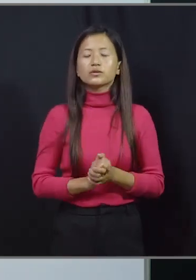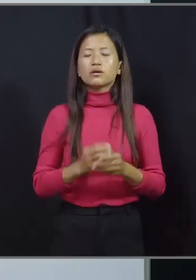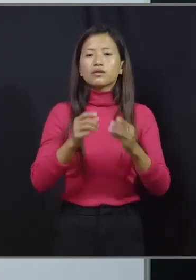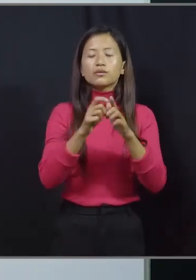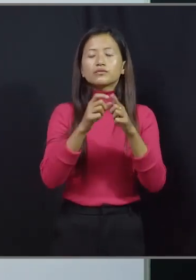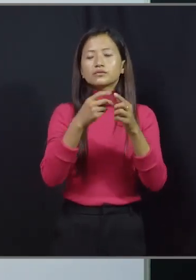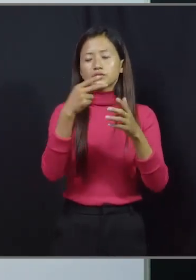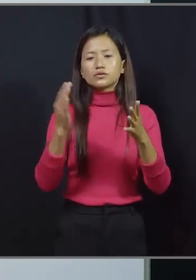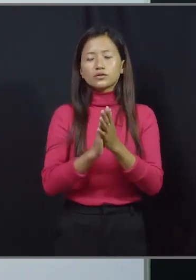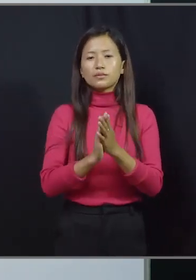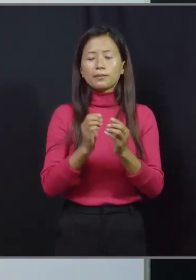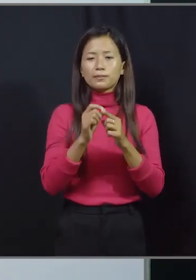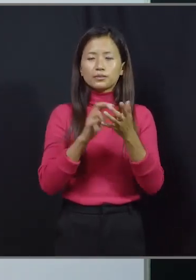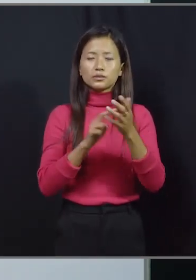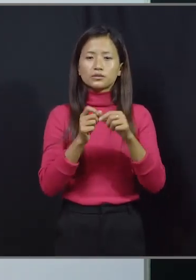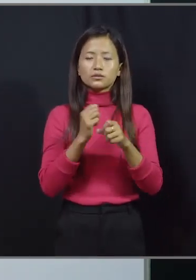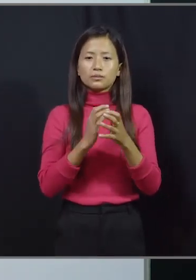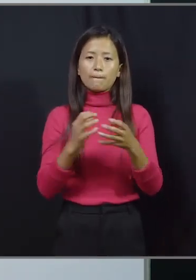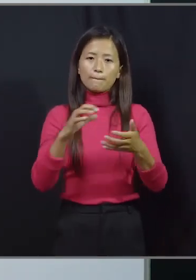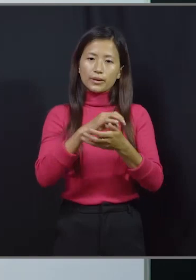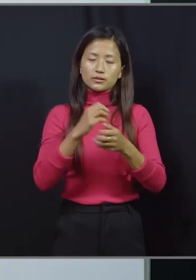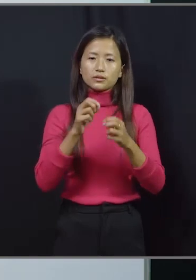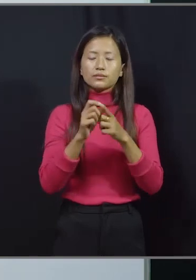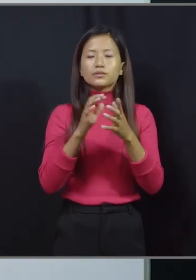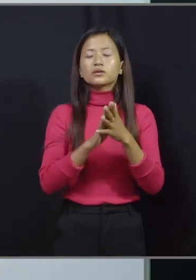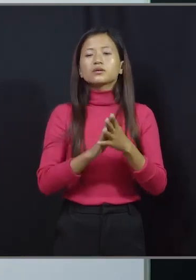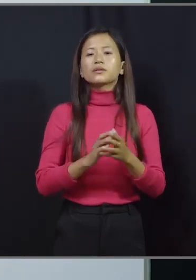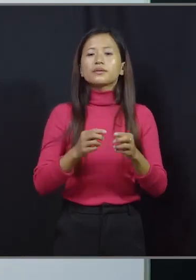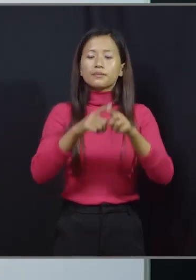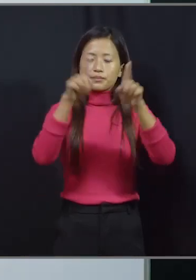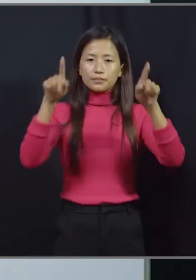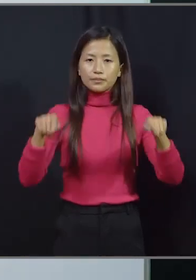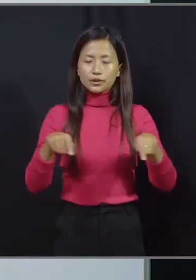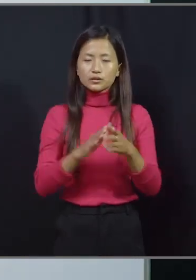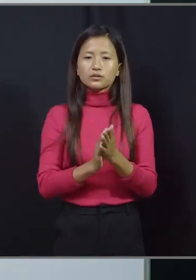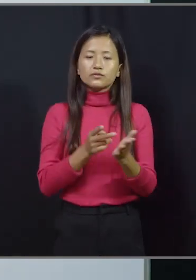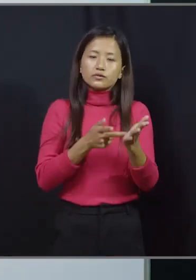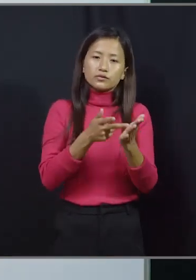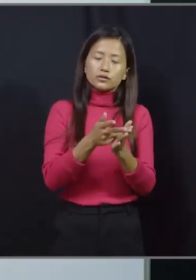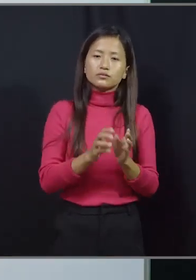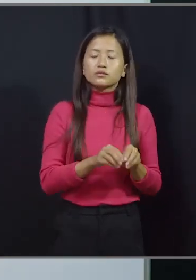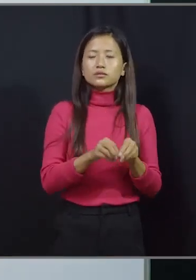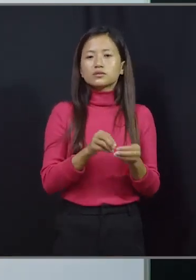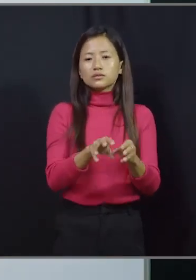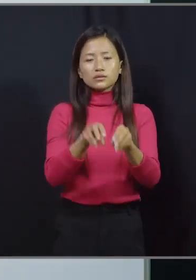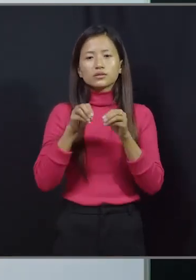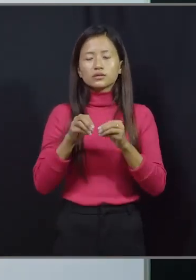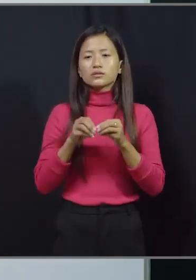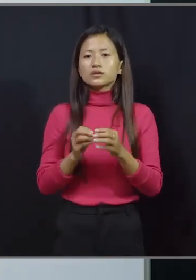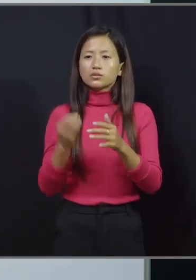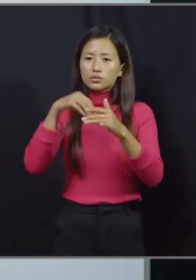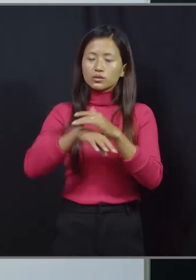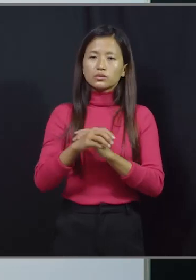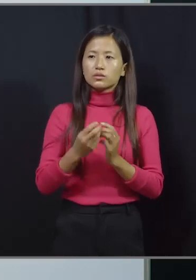from bendings. Like if you bended a picture of your village and take it somewhere and hung up there in your room, and